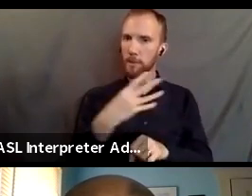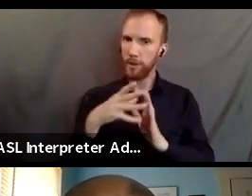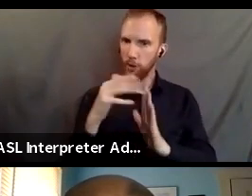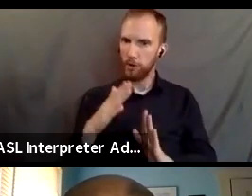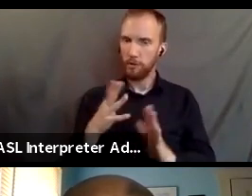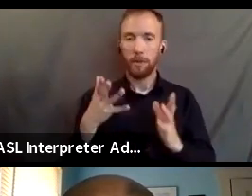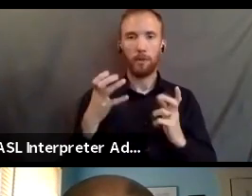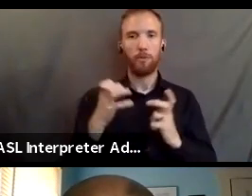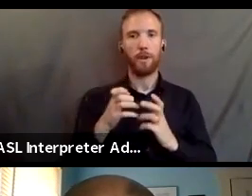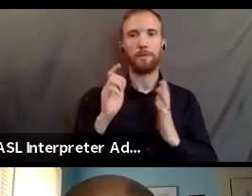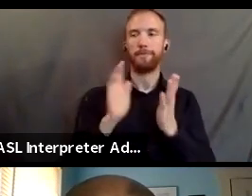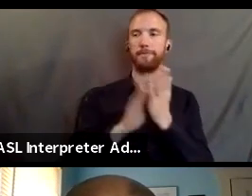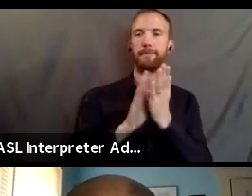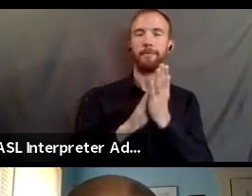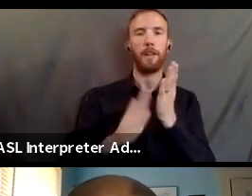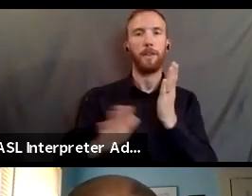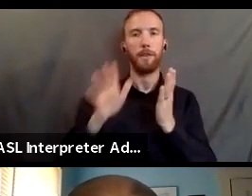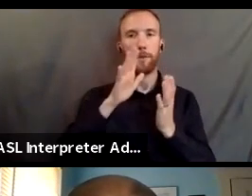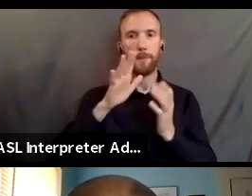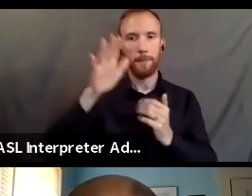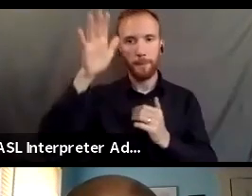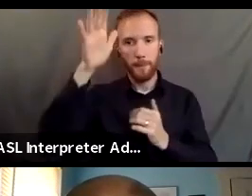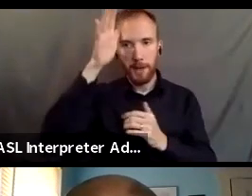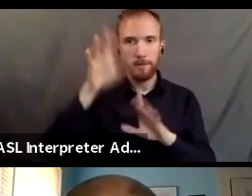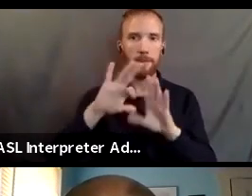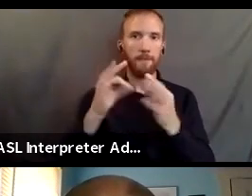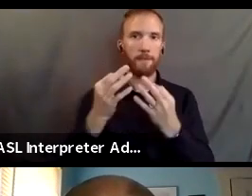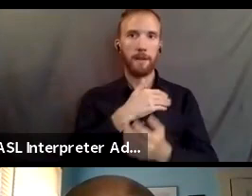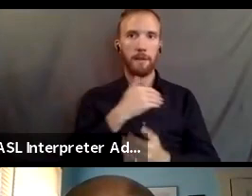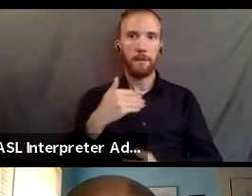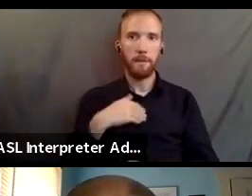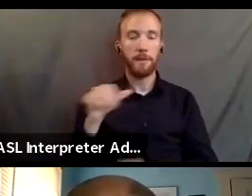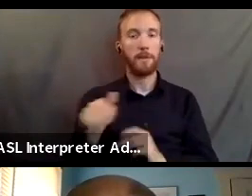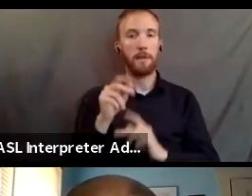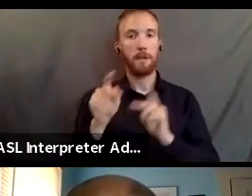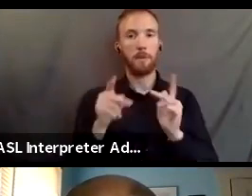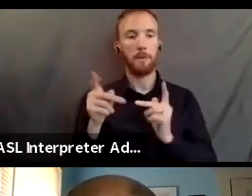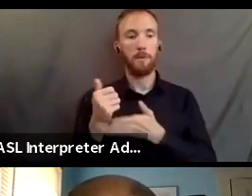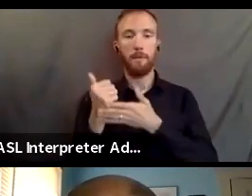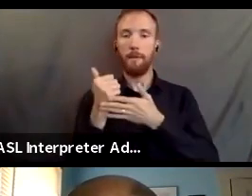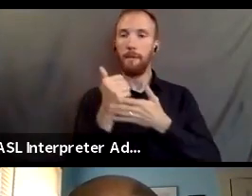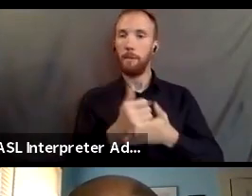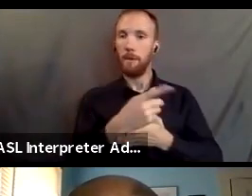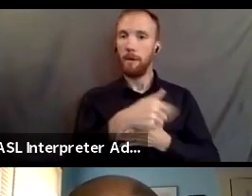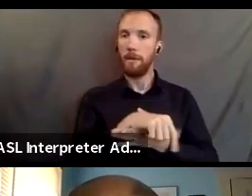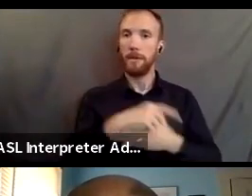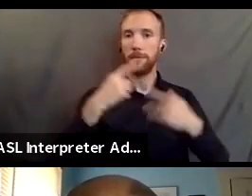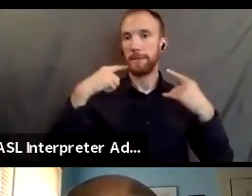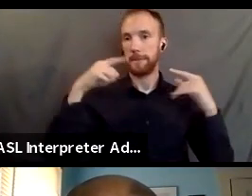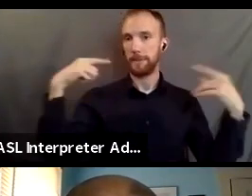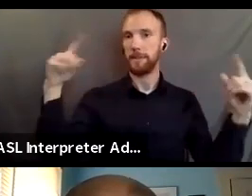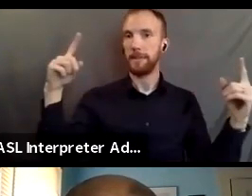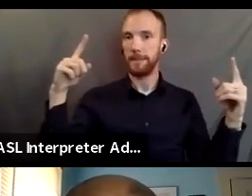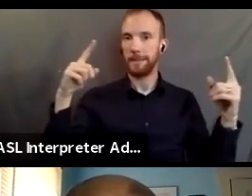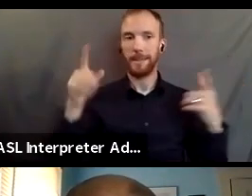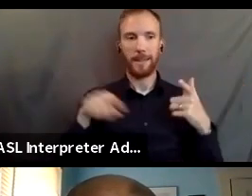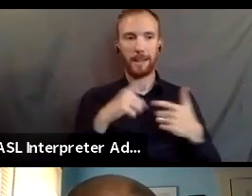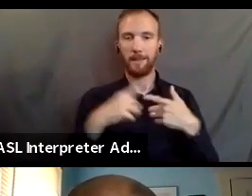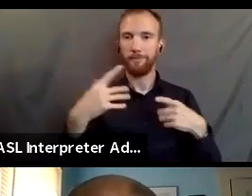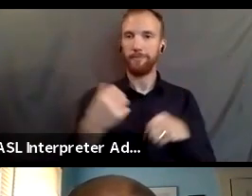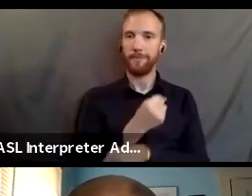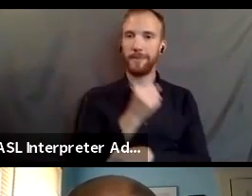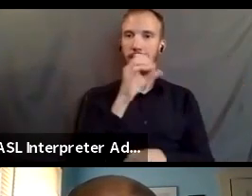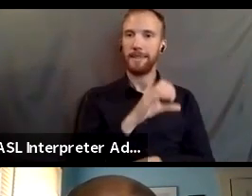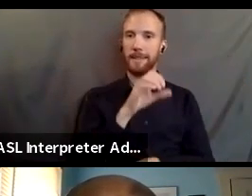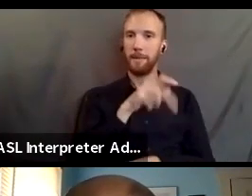their parents family members and the educators who help the students achieve the cps 2020